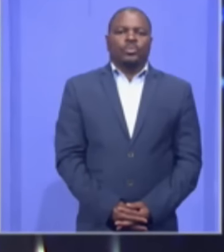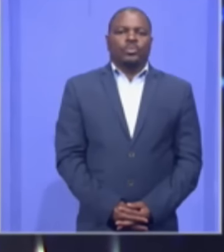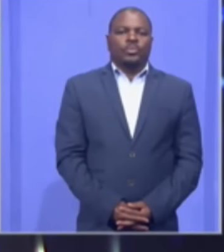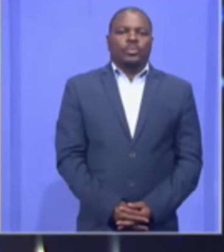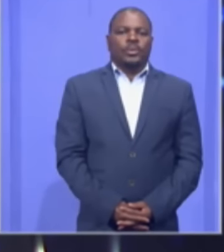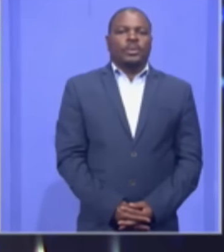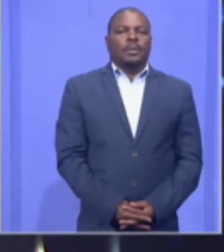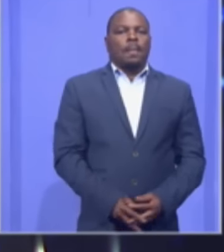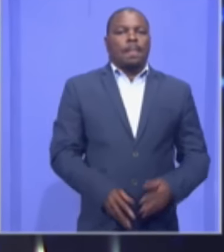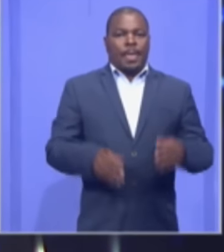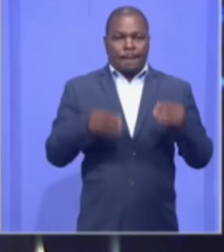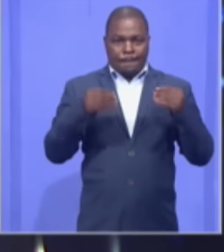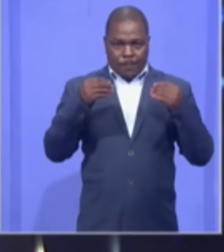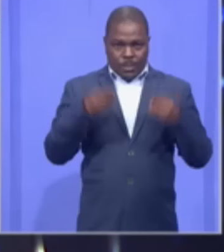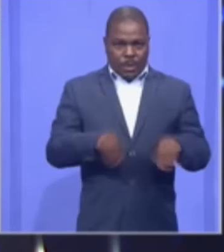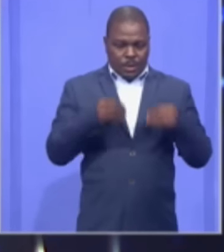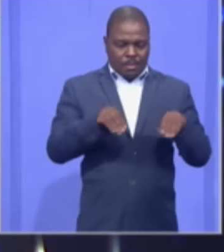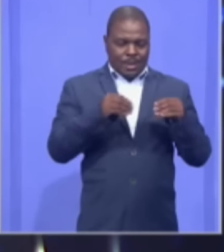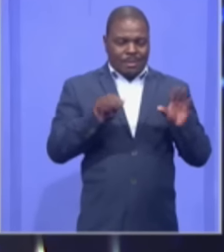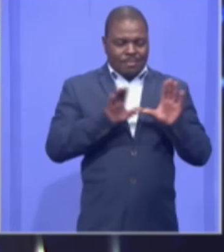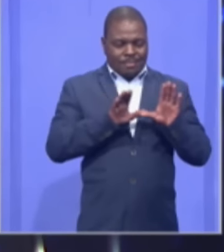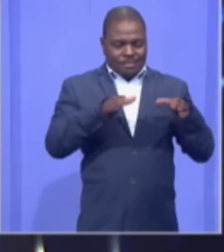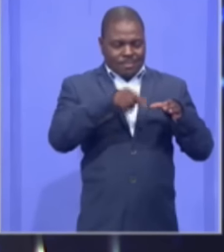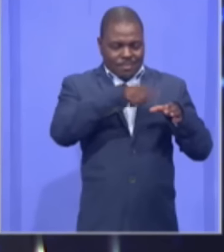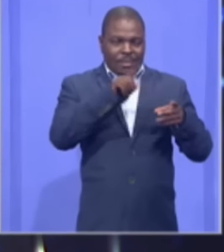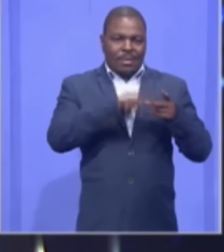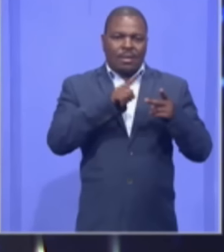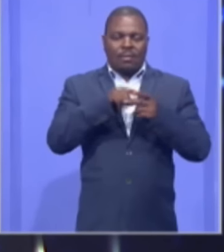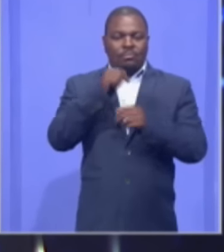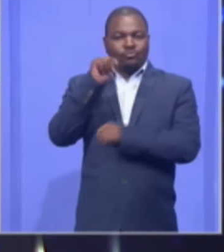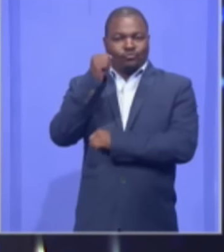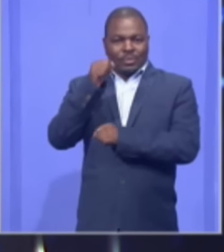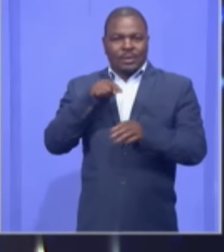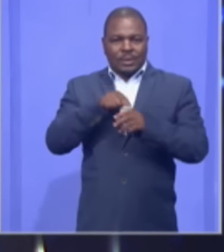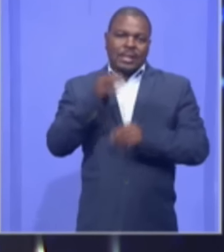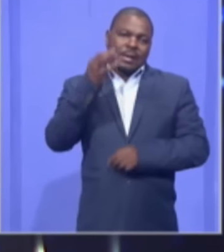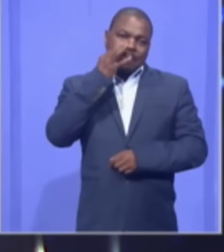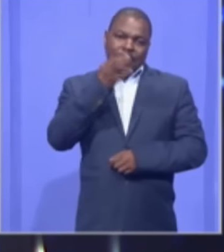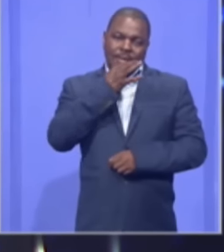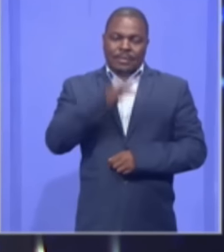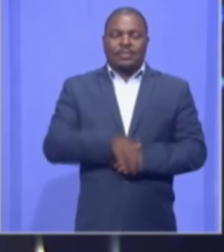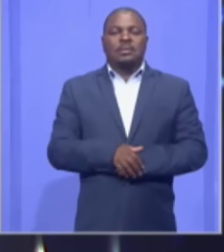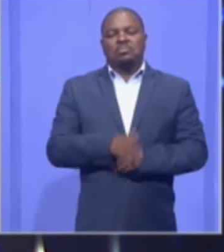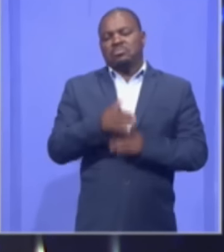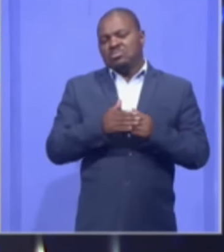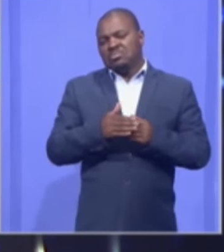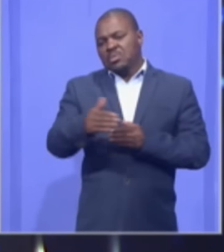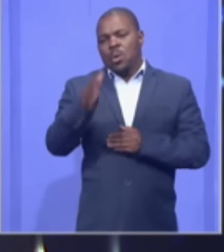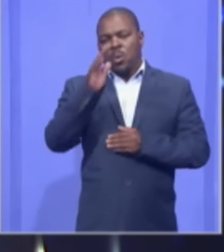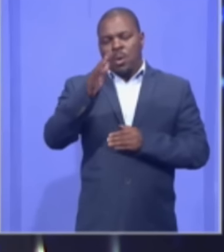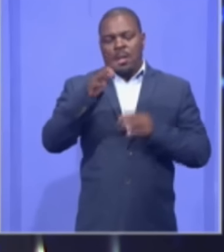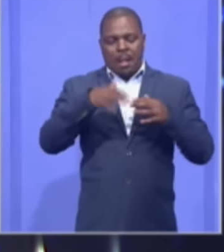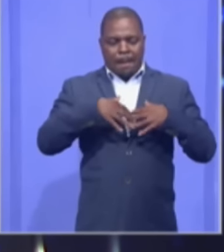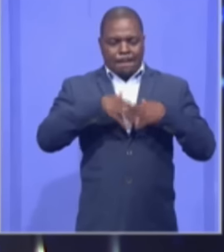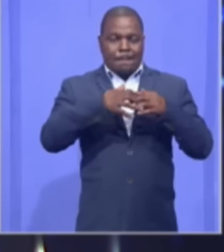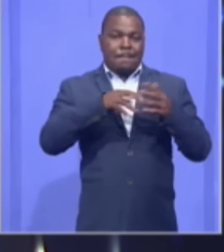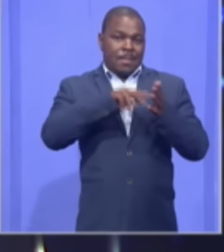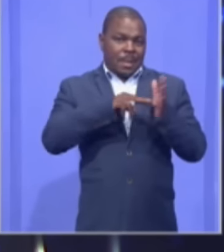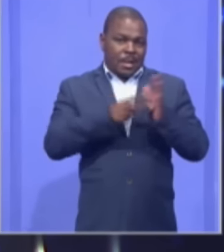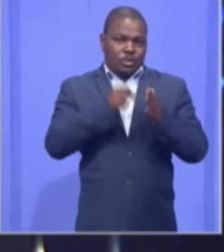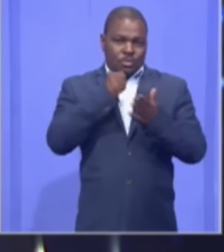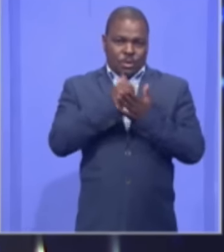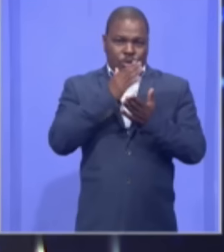Lefapha la Kgwebisano le diindasteri le bolela hore le tla rala mawa a ho thibela